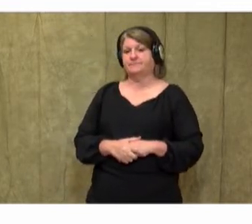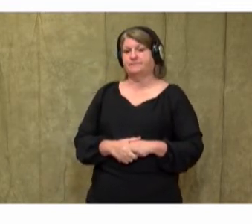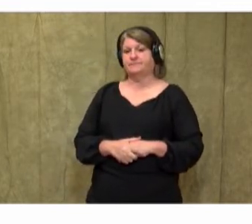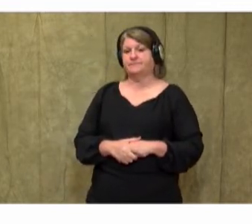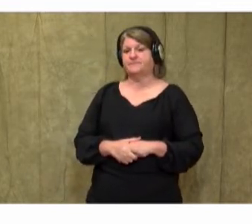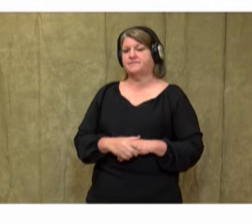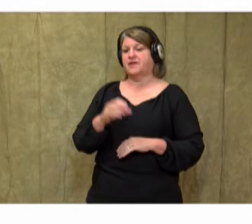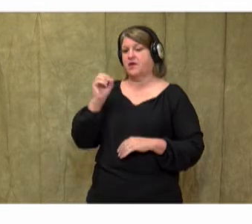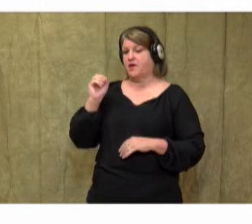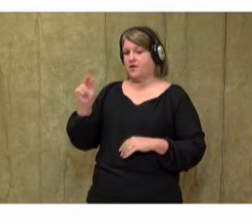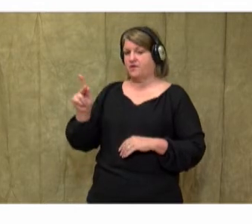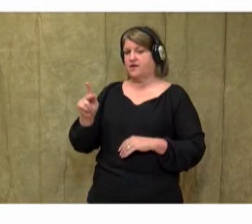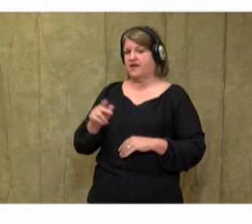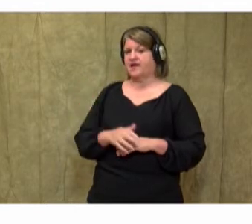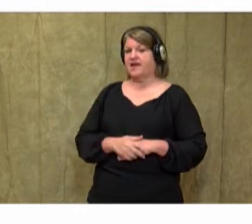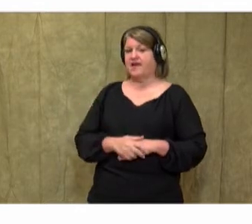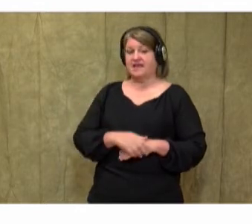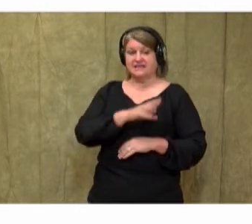Okay,